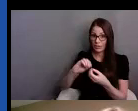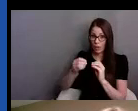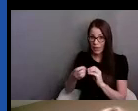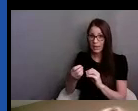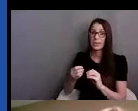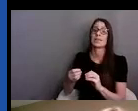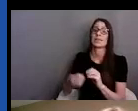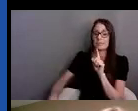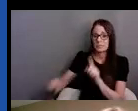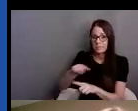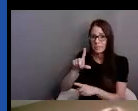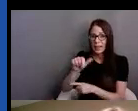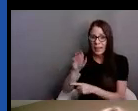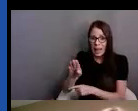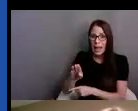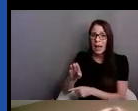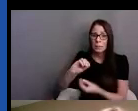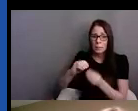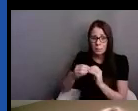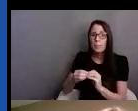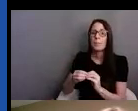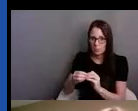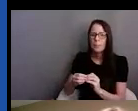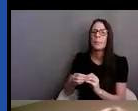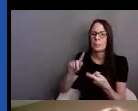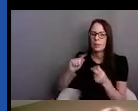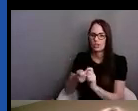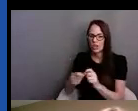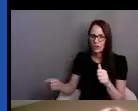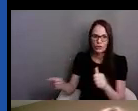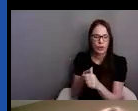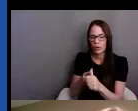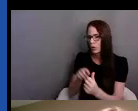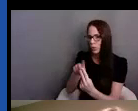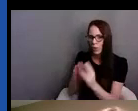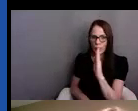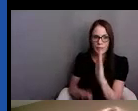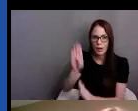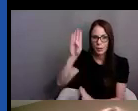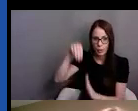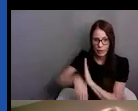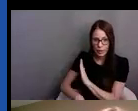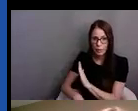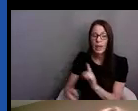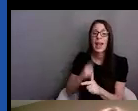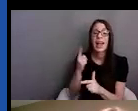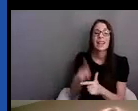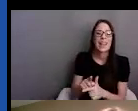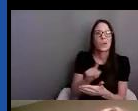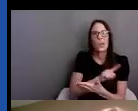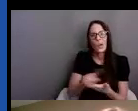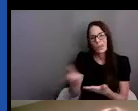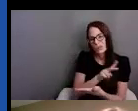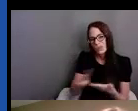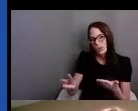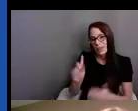positivity laboratory trends move first in a direction, whether that's up or down. And then a week or two later, we